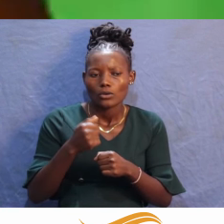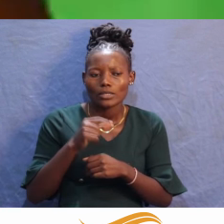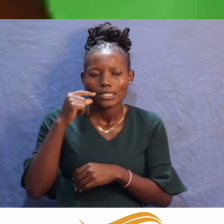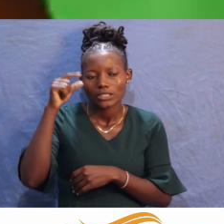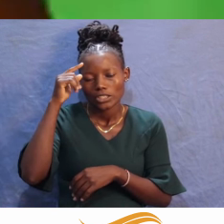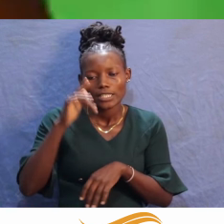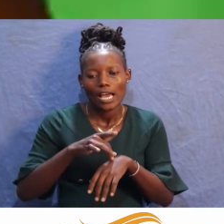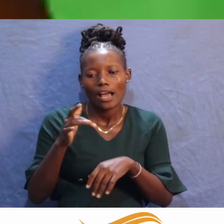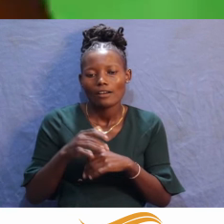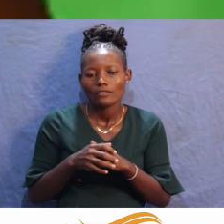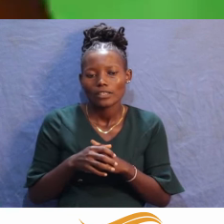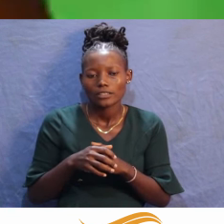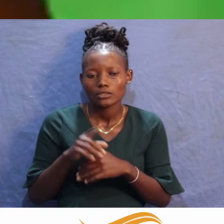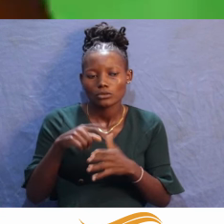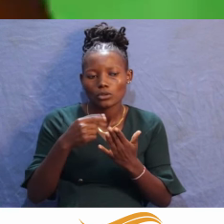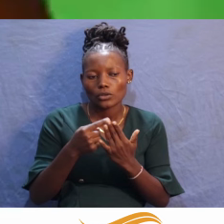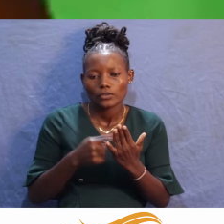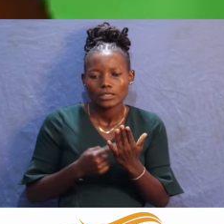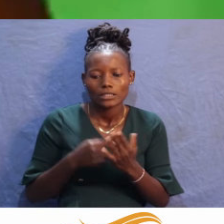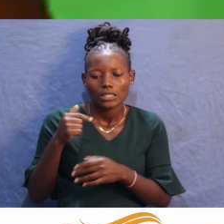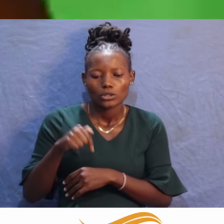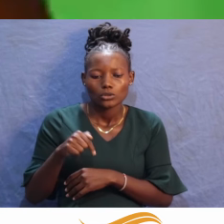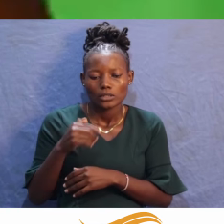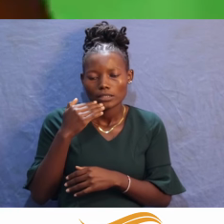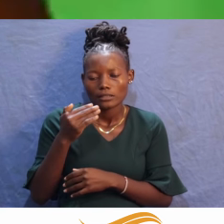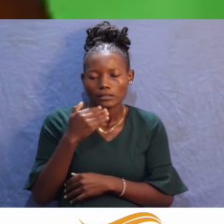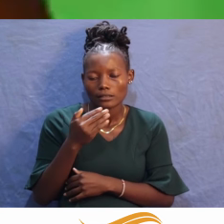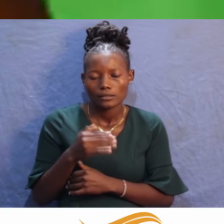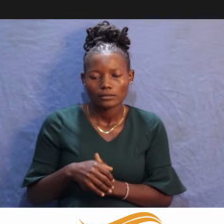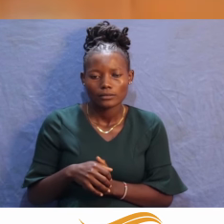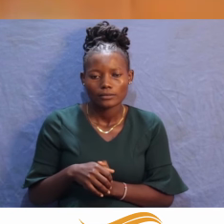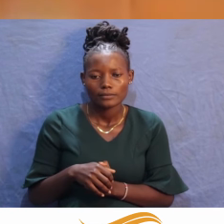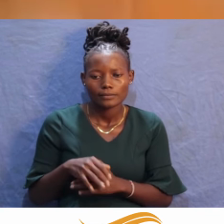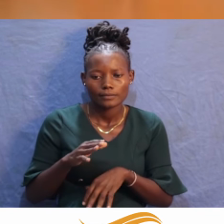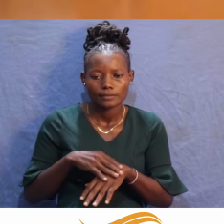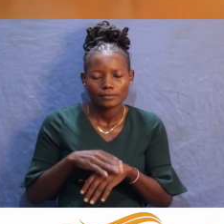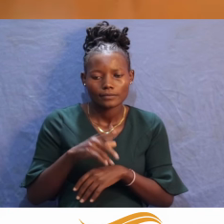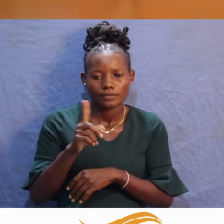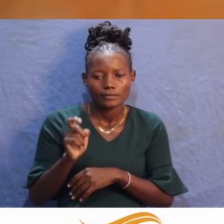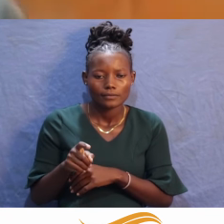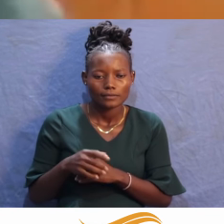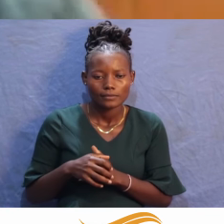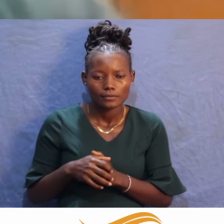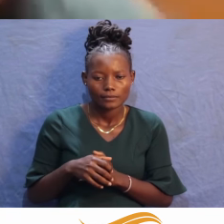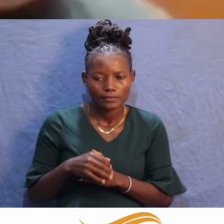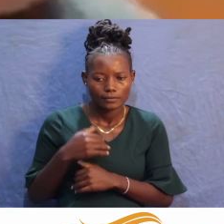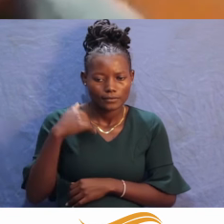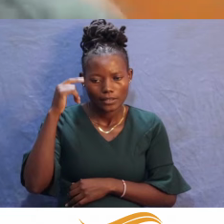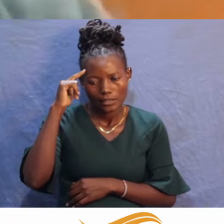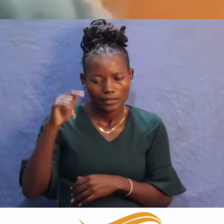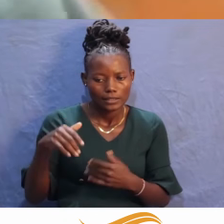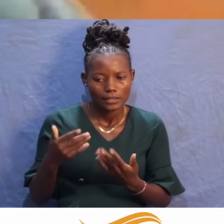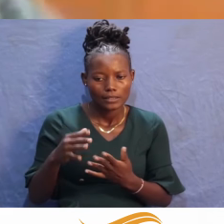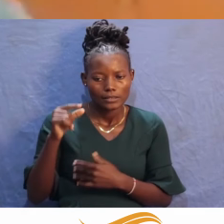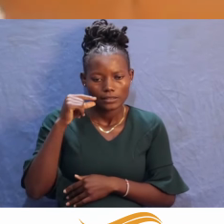affect what we've discussed today? Thank you. That's a good question. The question I think is how